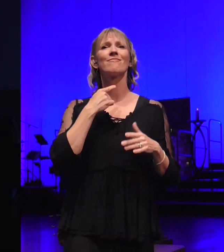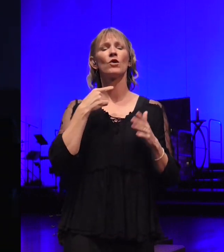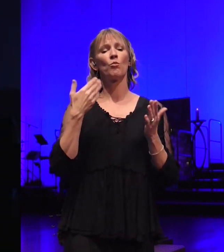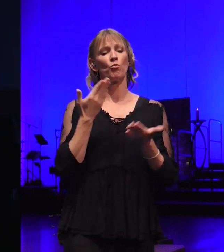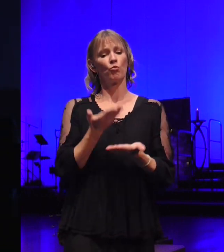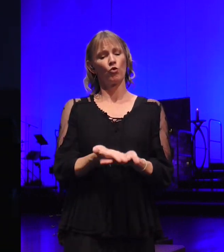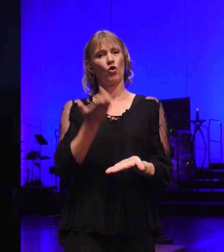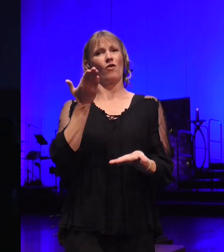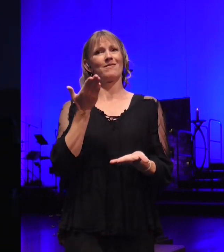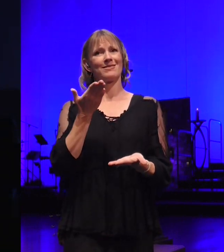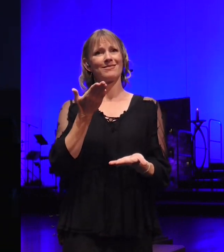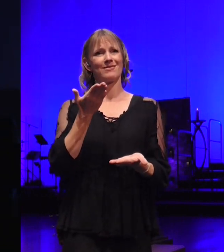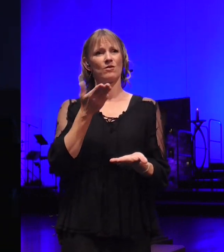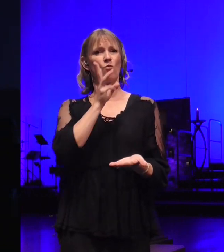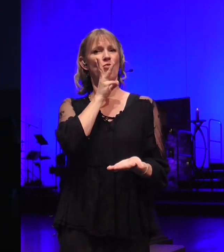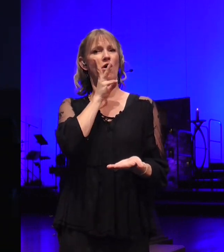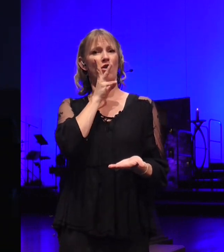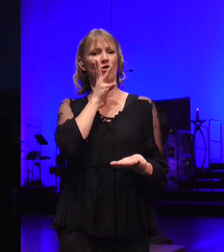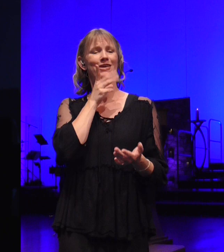to us the existence of water,